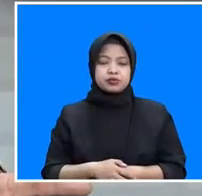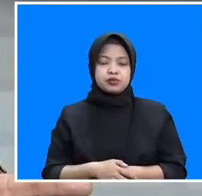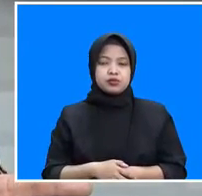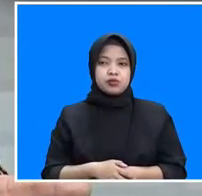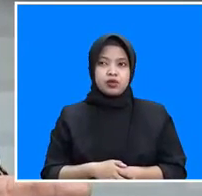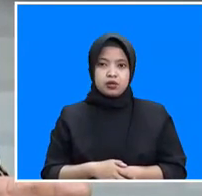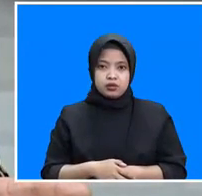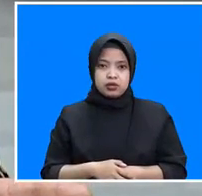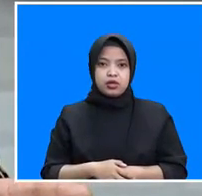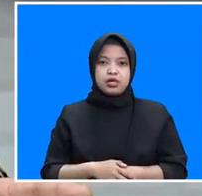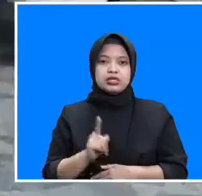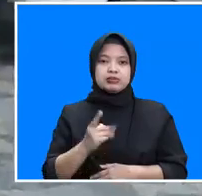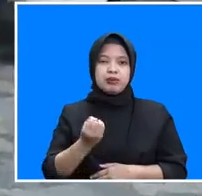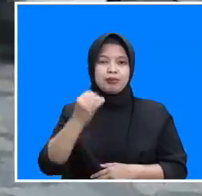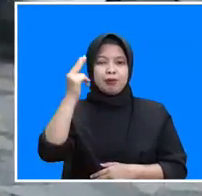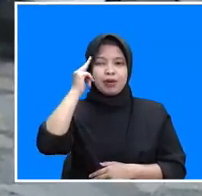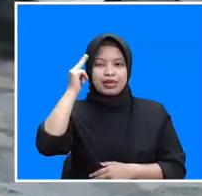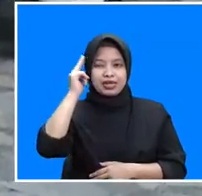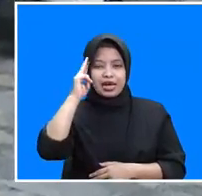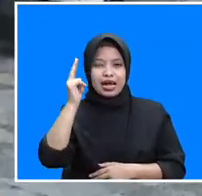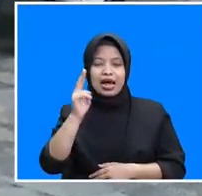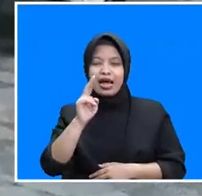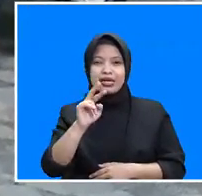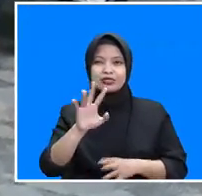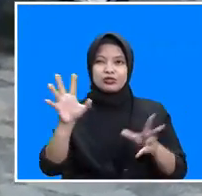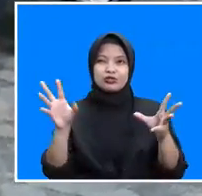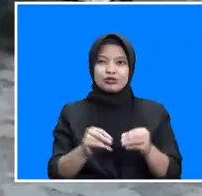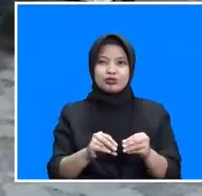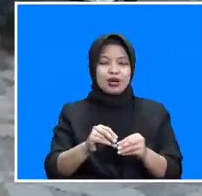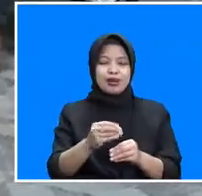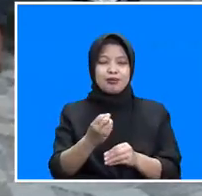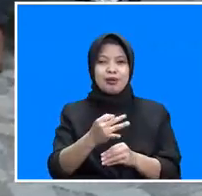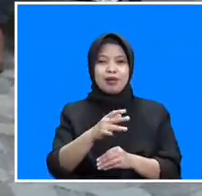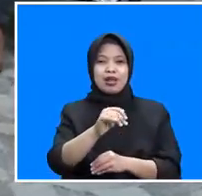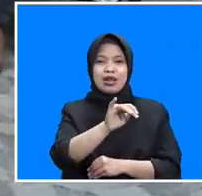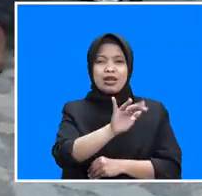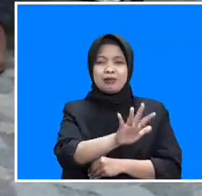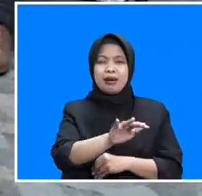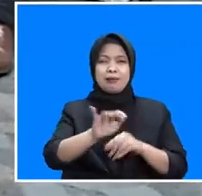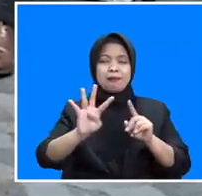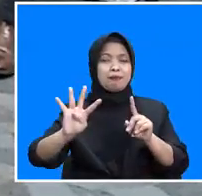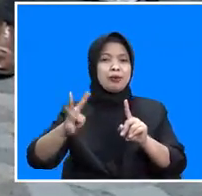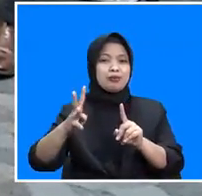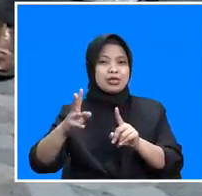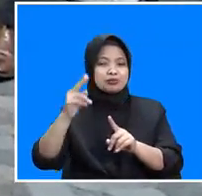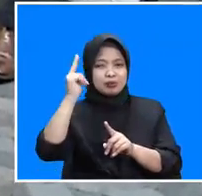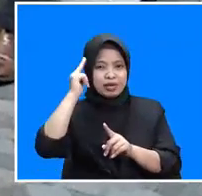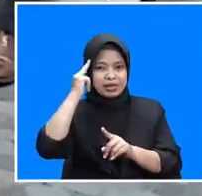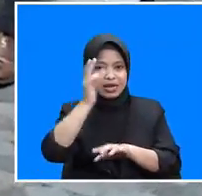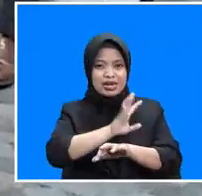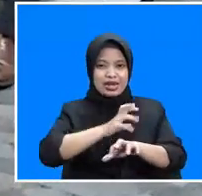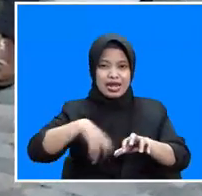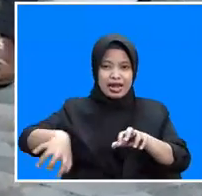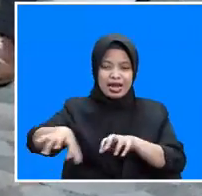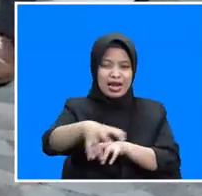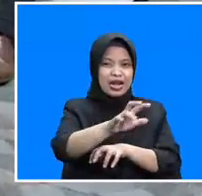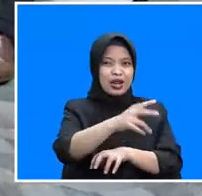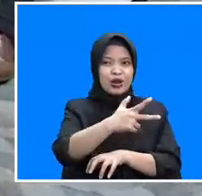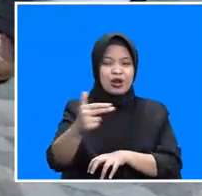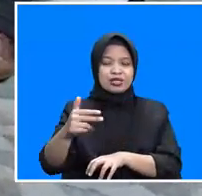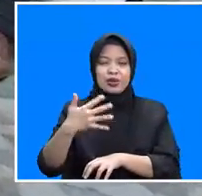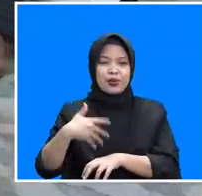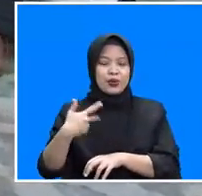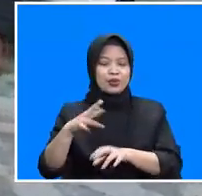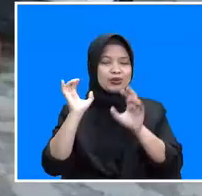514 local governments, yep. which is a lot. Yeah. If we visit one local government a